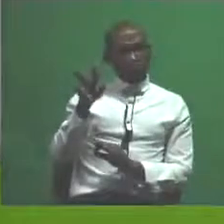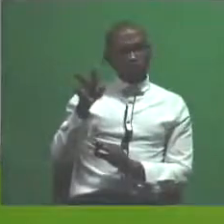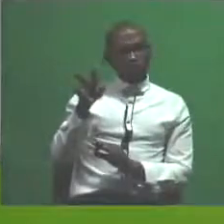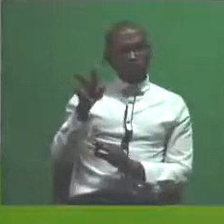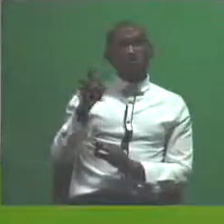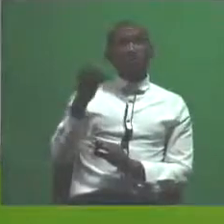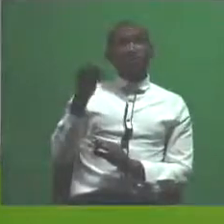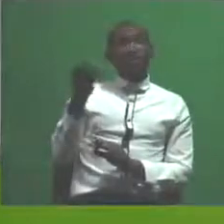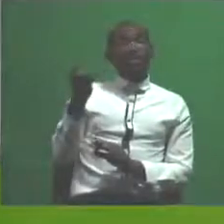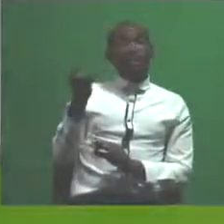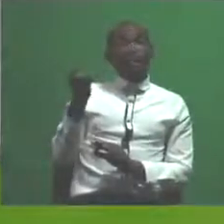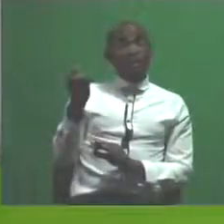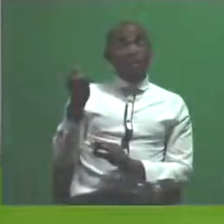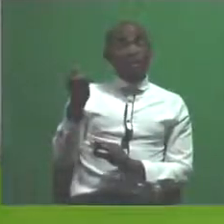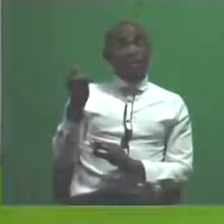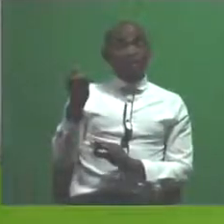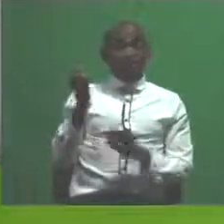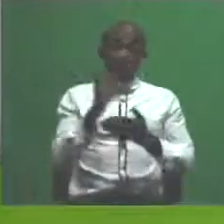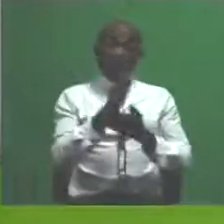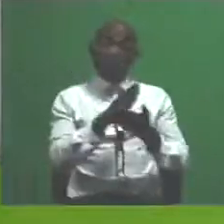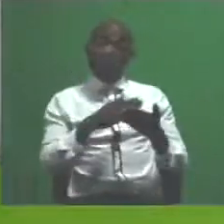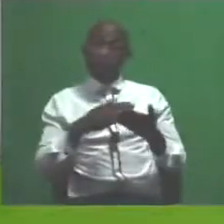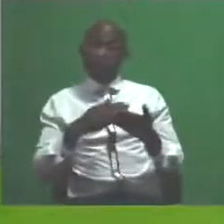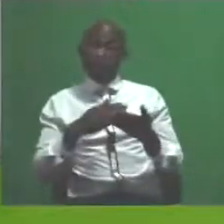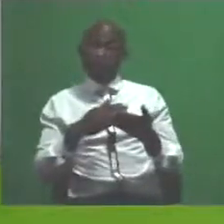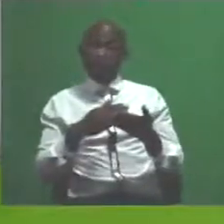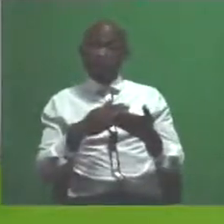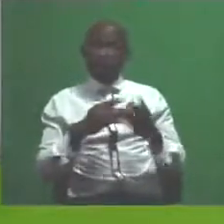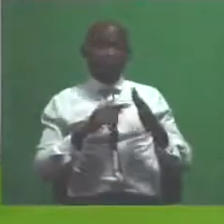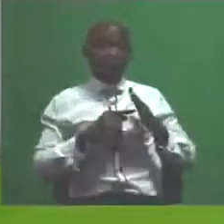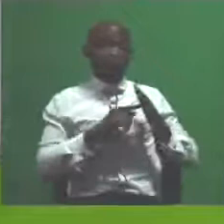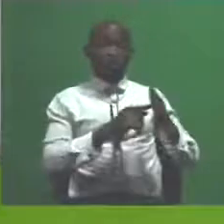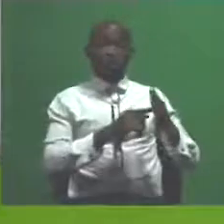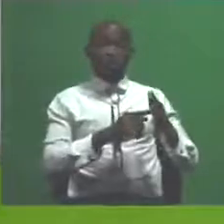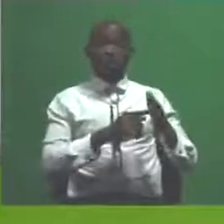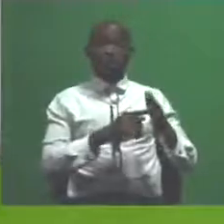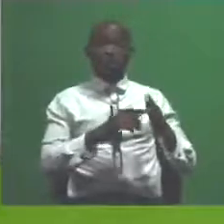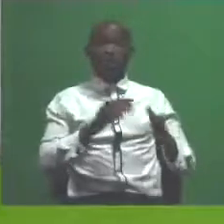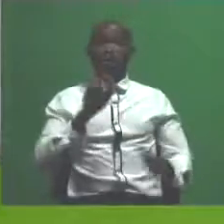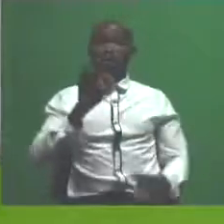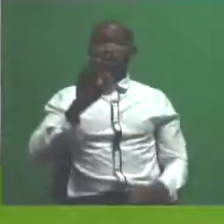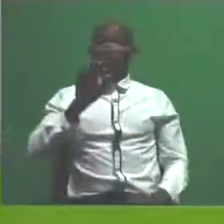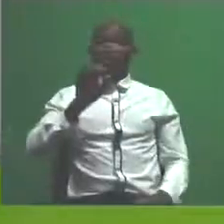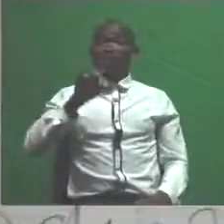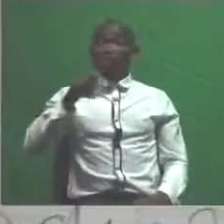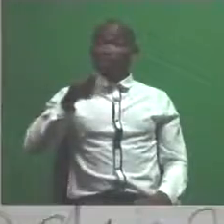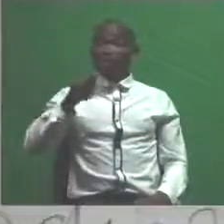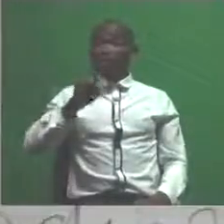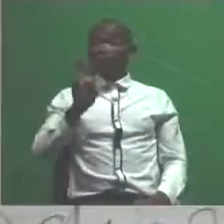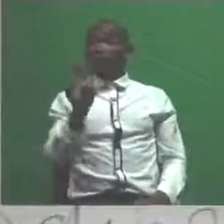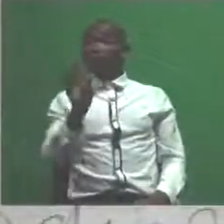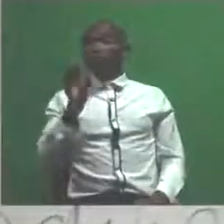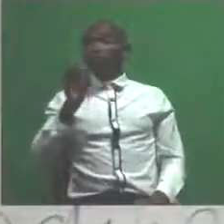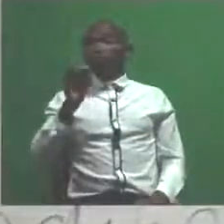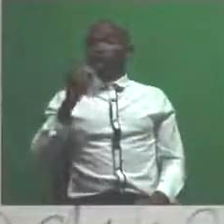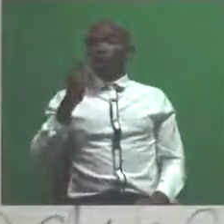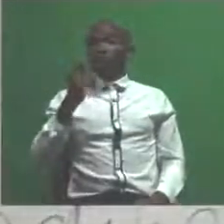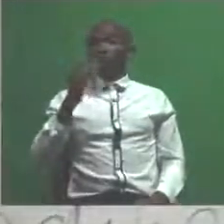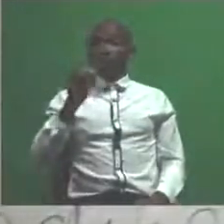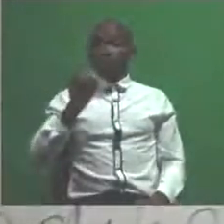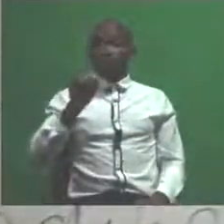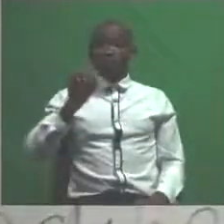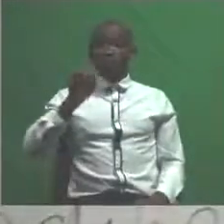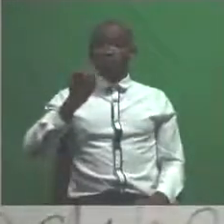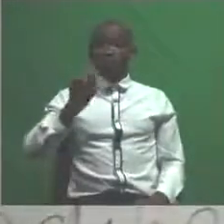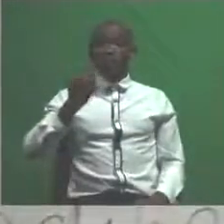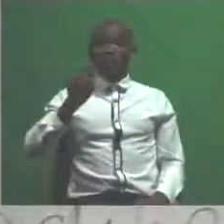This is a part which shows photosynthesis. It's a photosynthetic plant. So